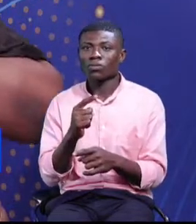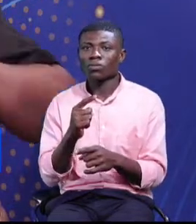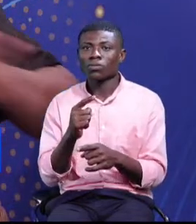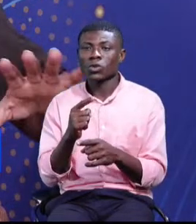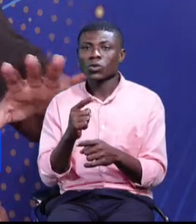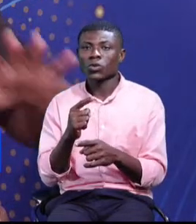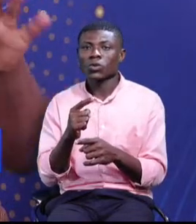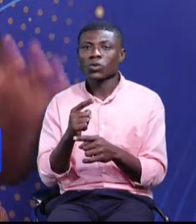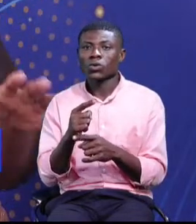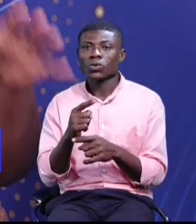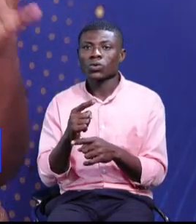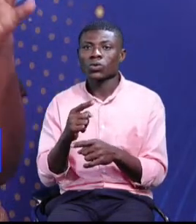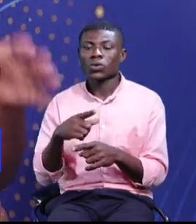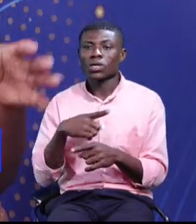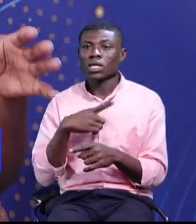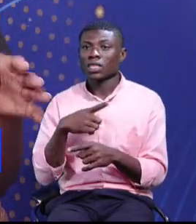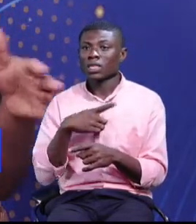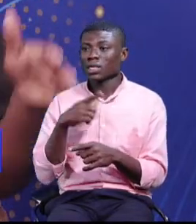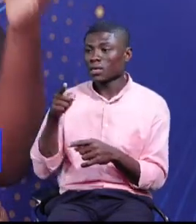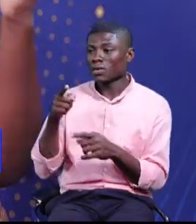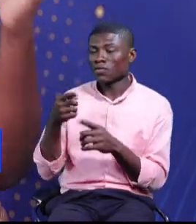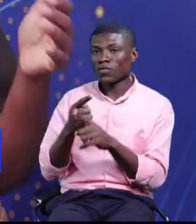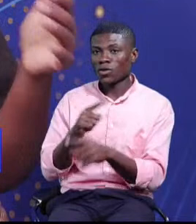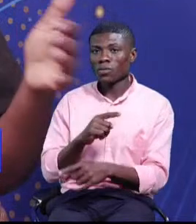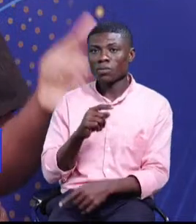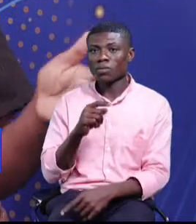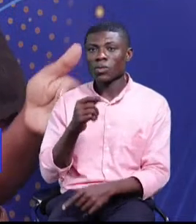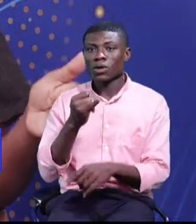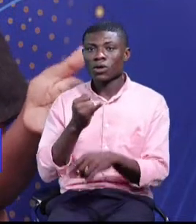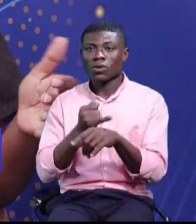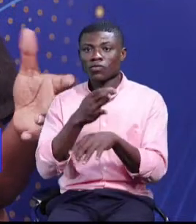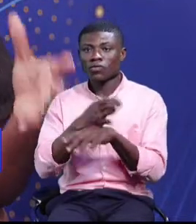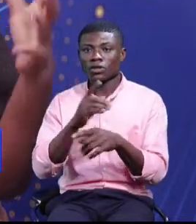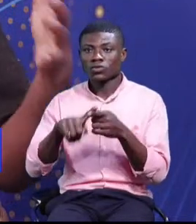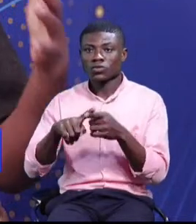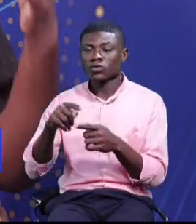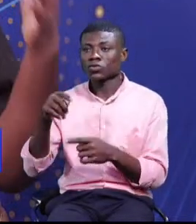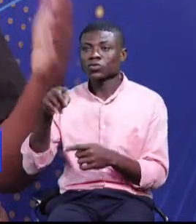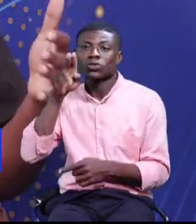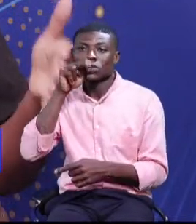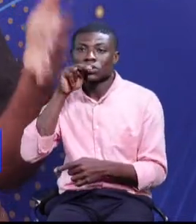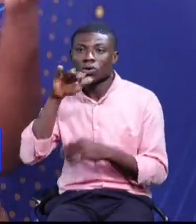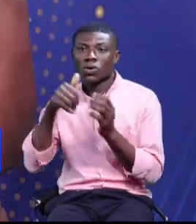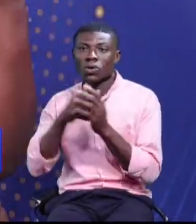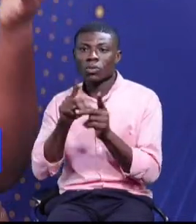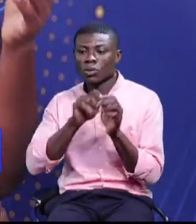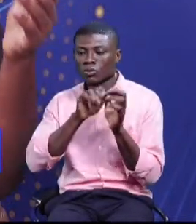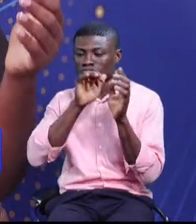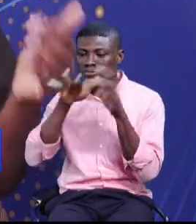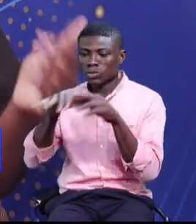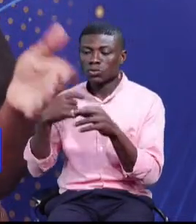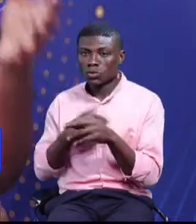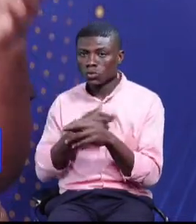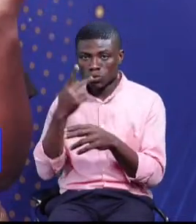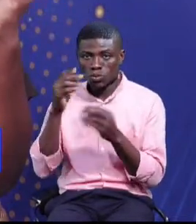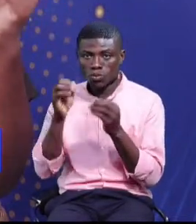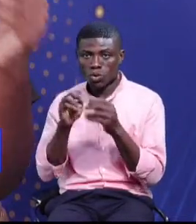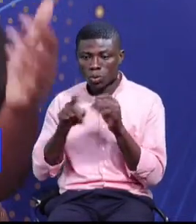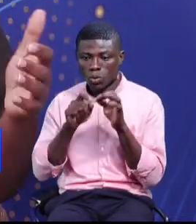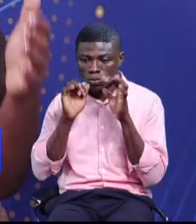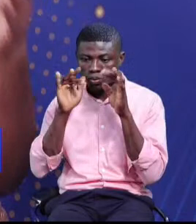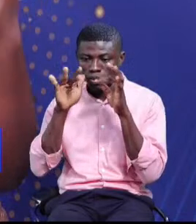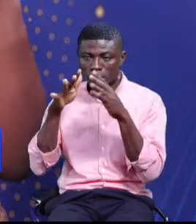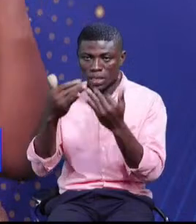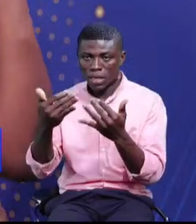a Western media that is basically saying, this is where everybody's going to be. This is where the density, this is where you're going to see the most traffic, the